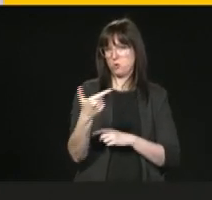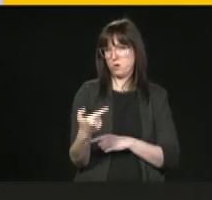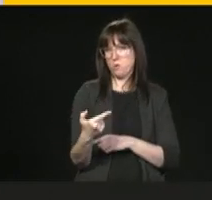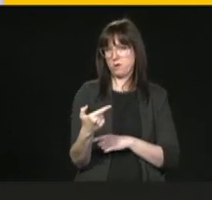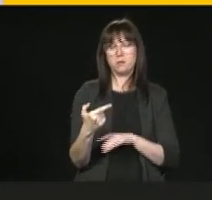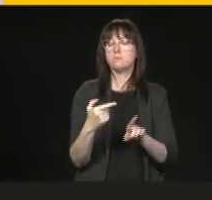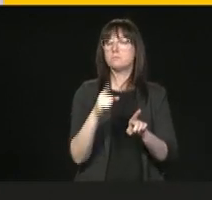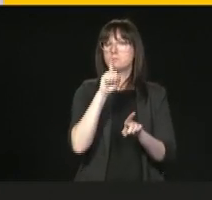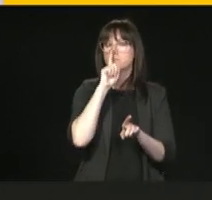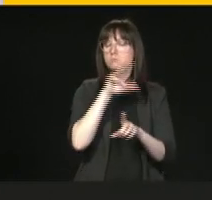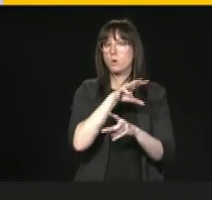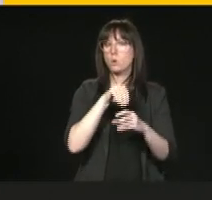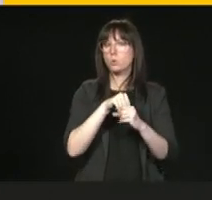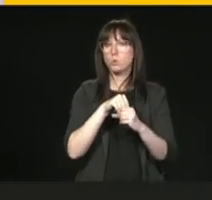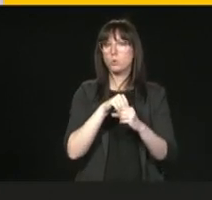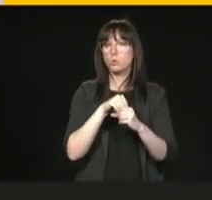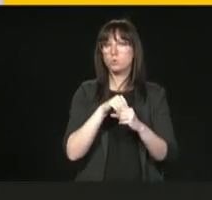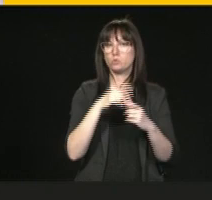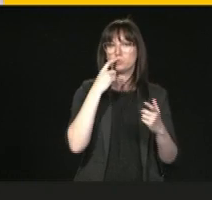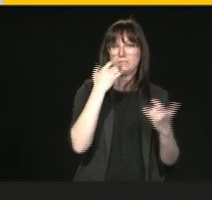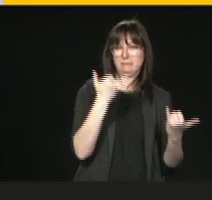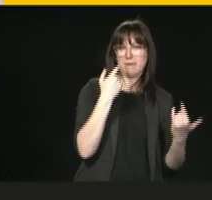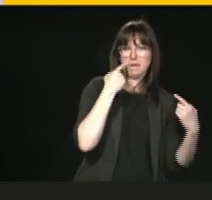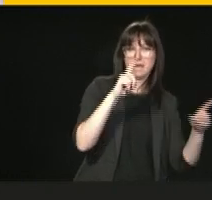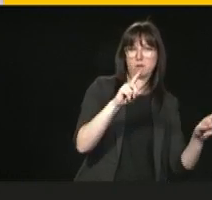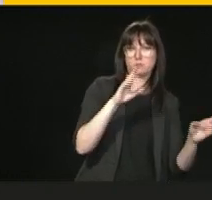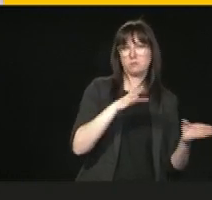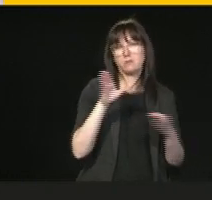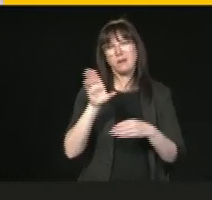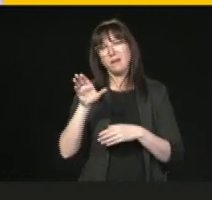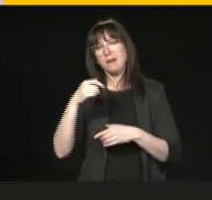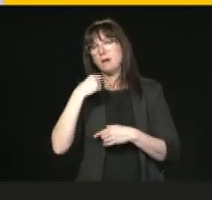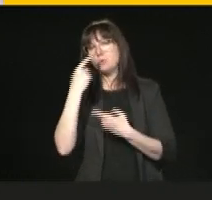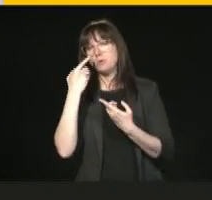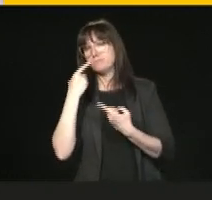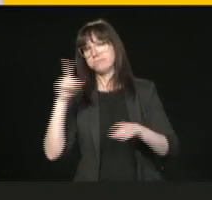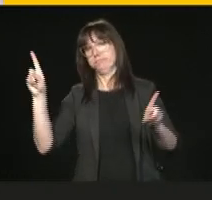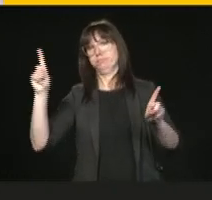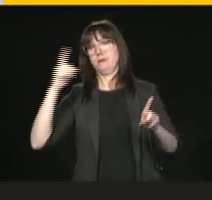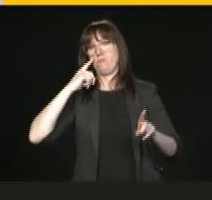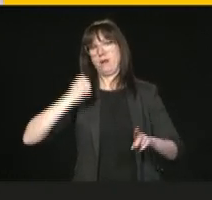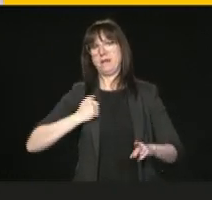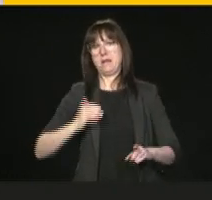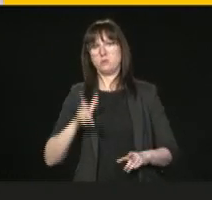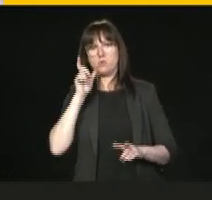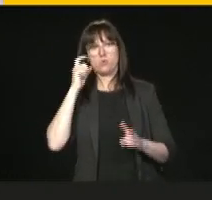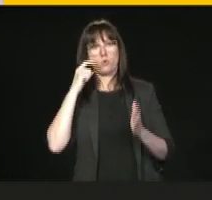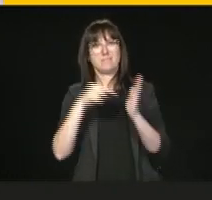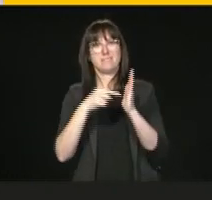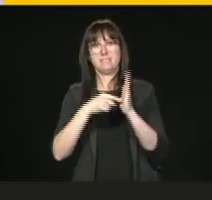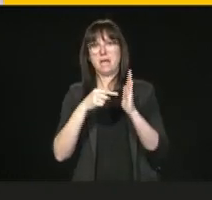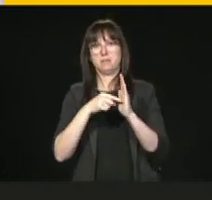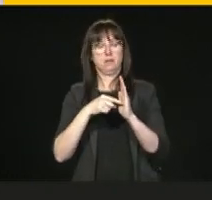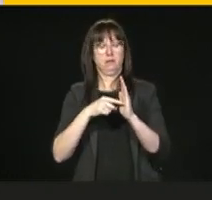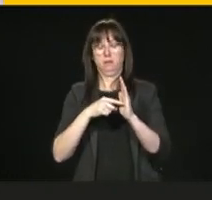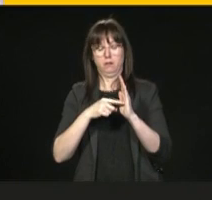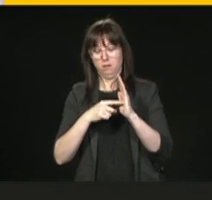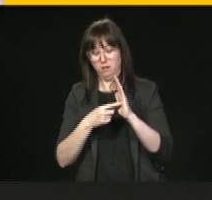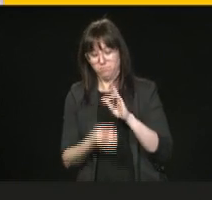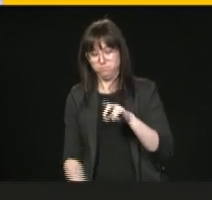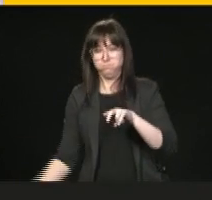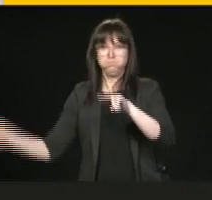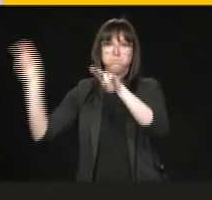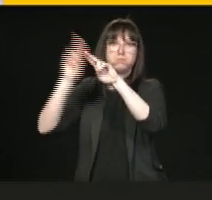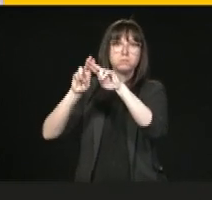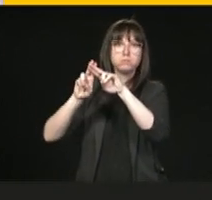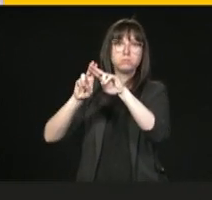not counting all the measures announced previously and announced today? What do you say to Canadians who see the deficit